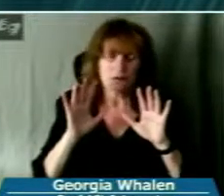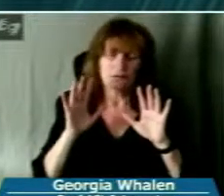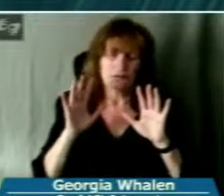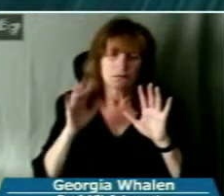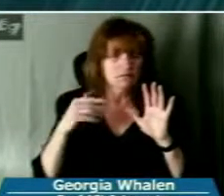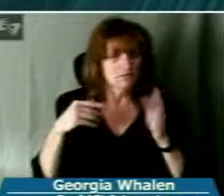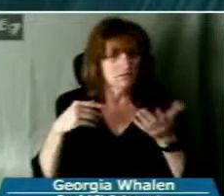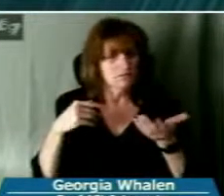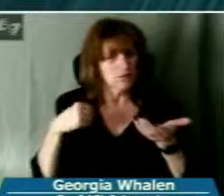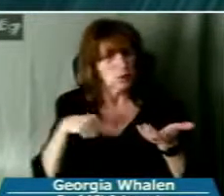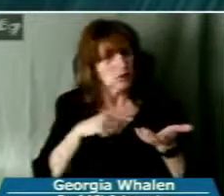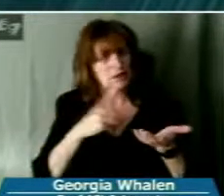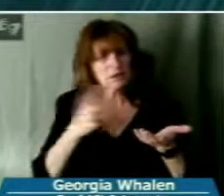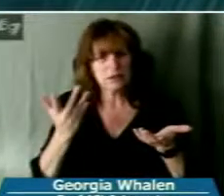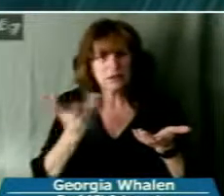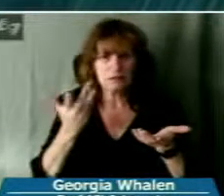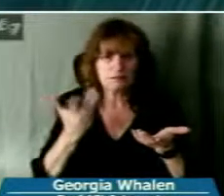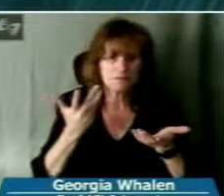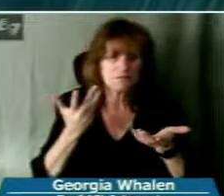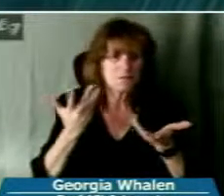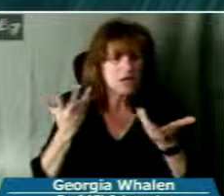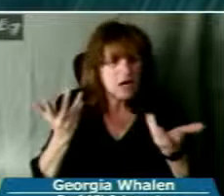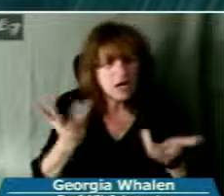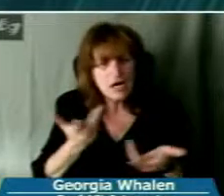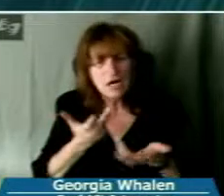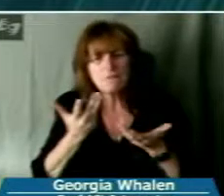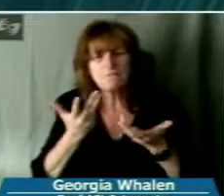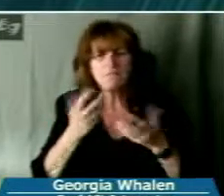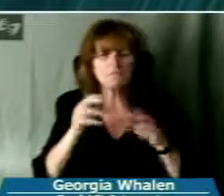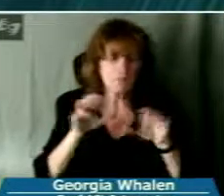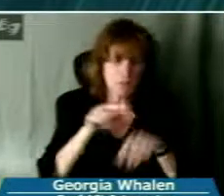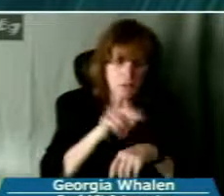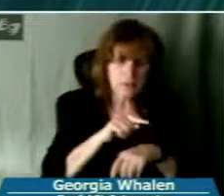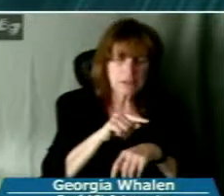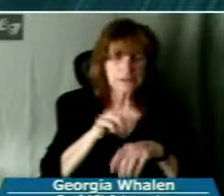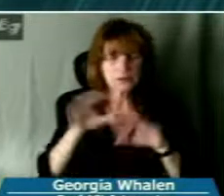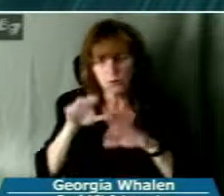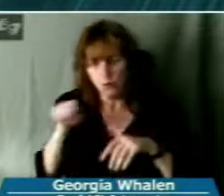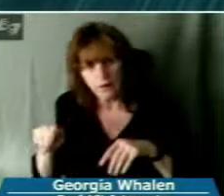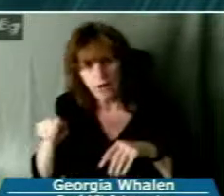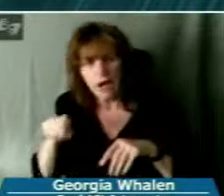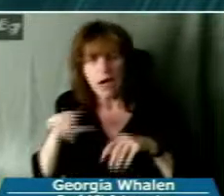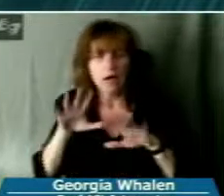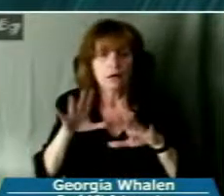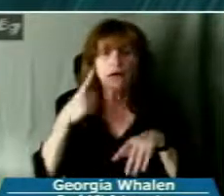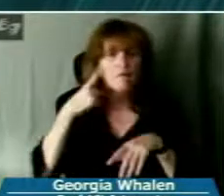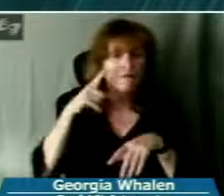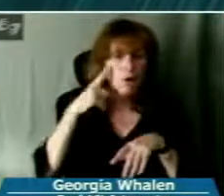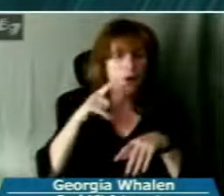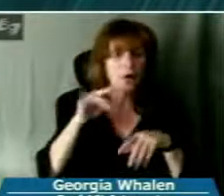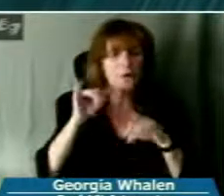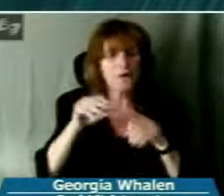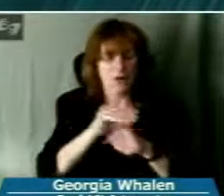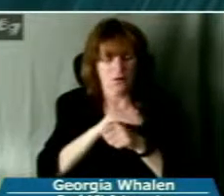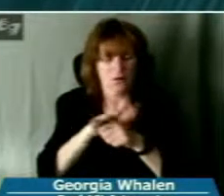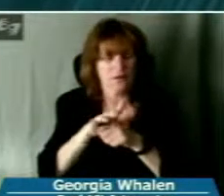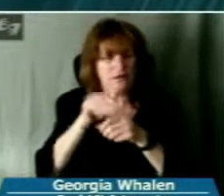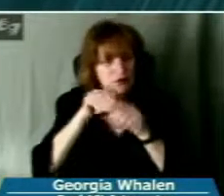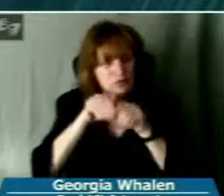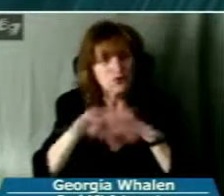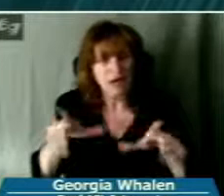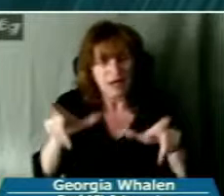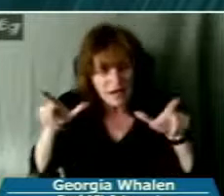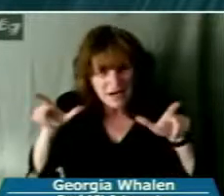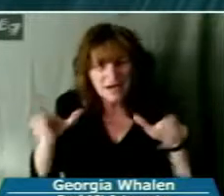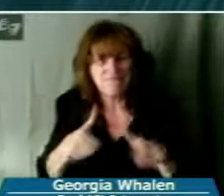doing are more effective in stopping the spread of this than perhaps the first thing that pops into people's minds, that the way we